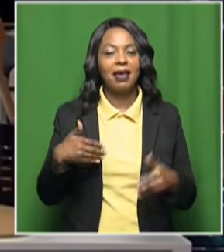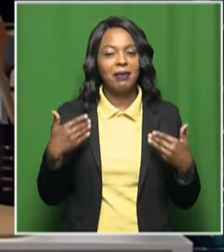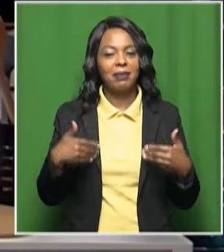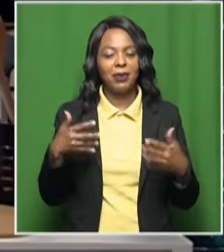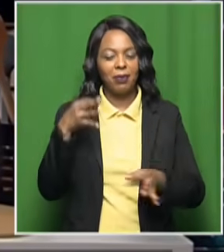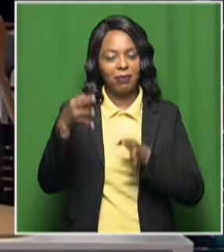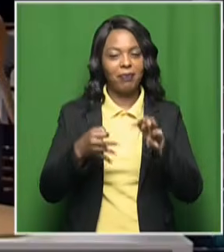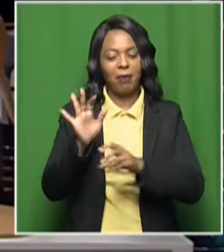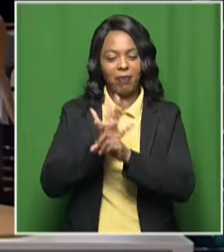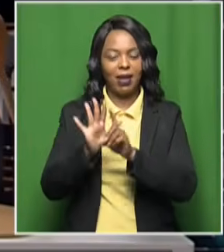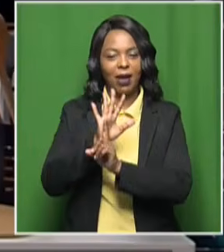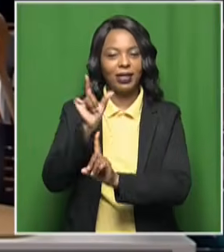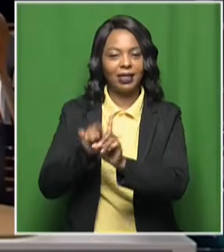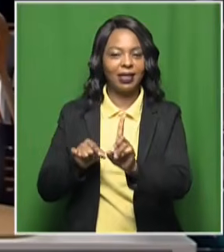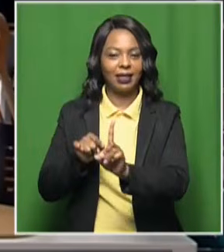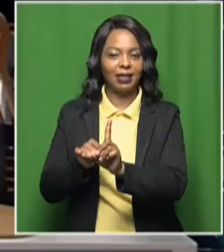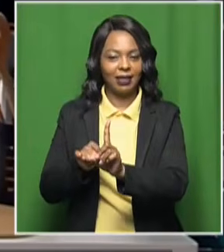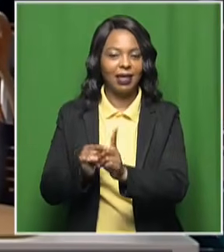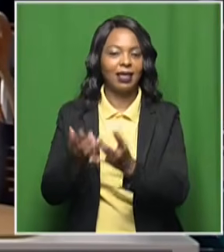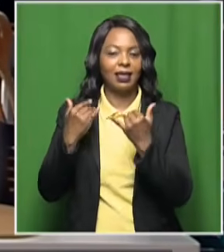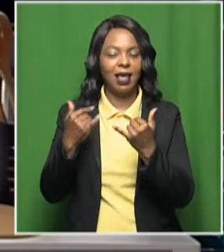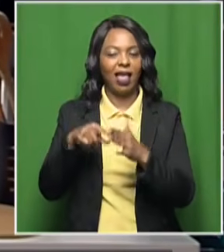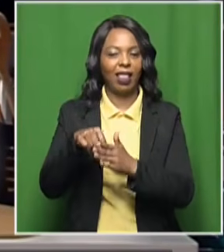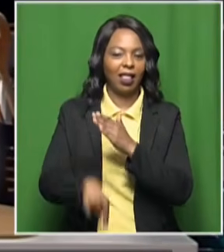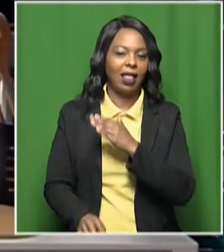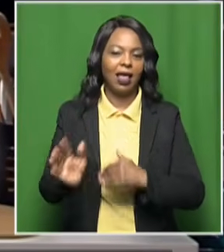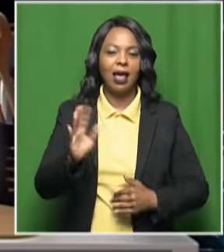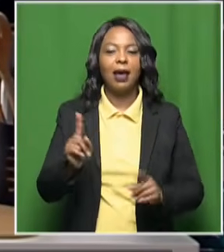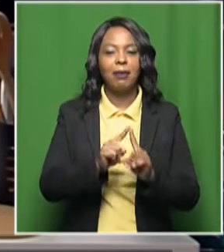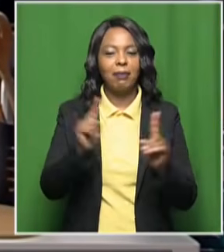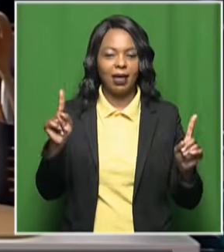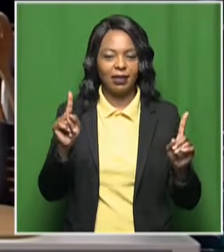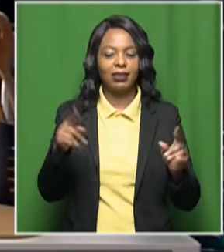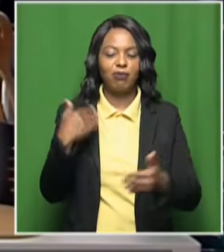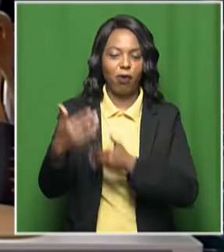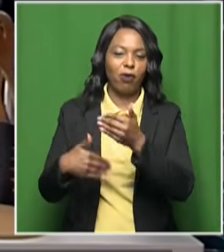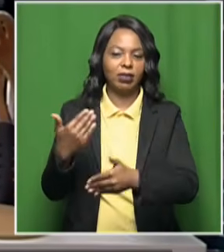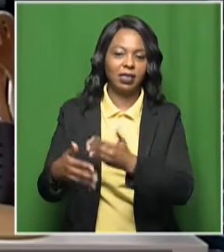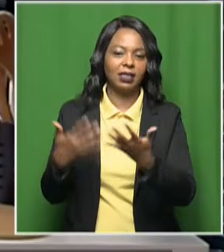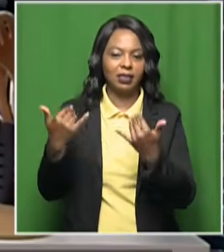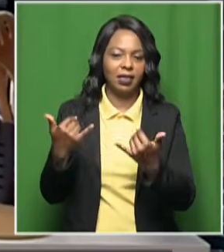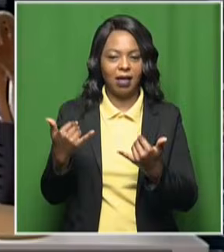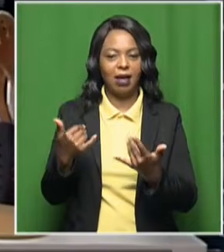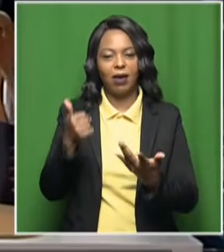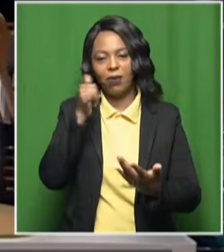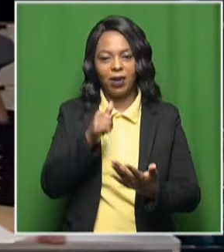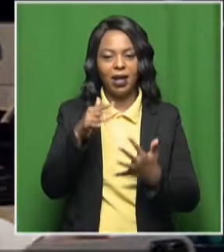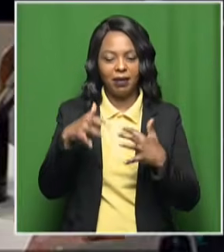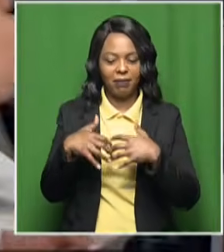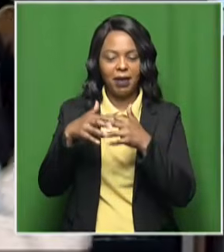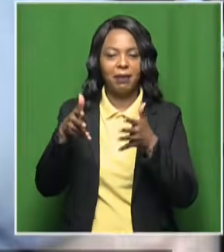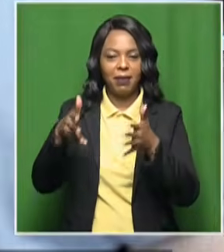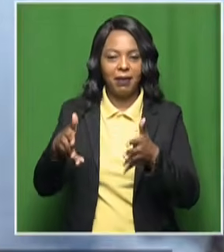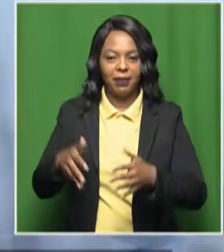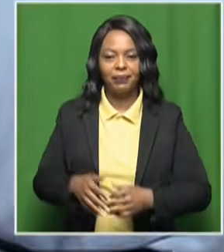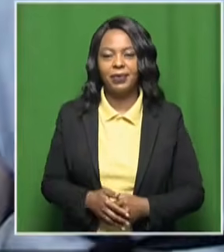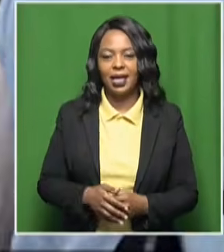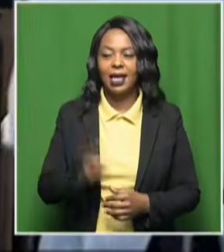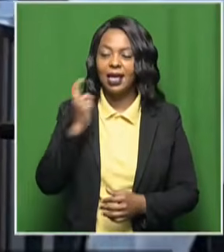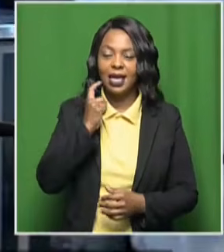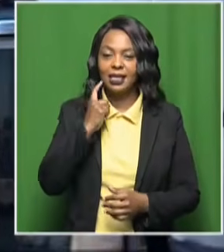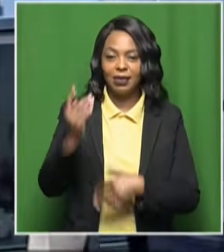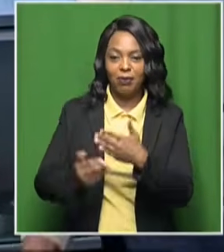Chef Nonts, because we don't have to go there. We're going to talk a little bit more about her process of getting here. And I can tell you one thing, it hasn't been an easy process. So let